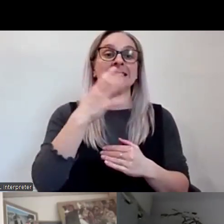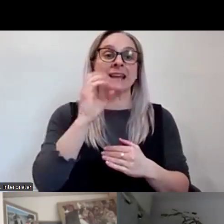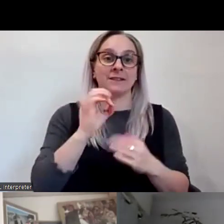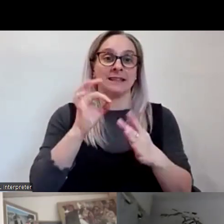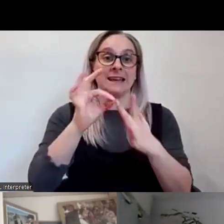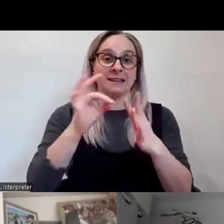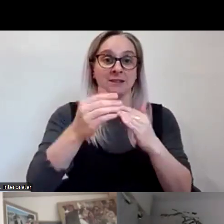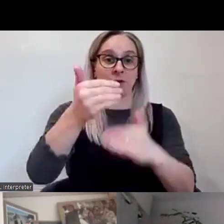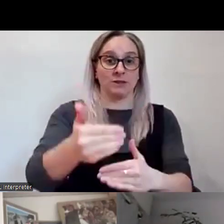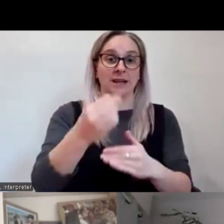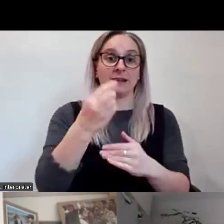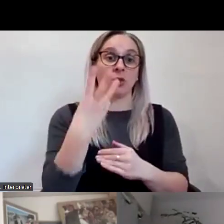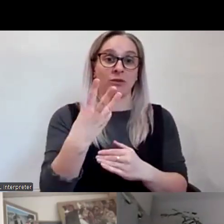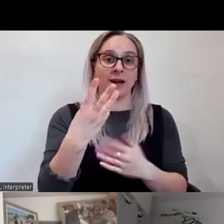amount.